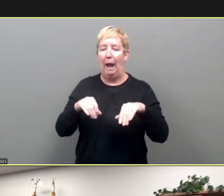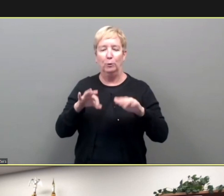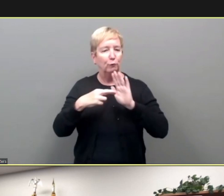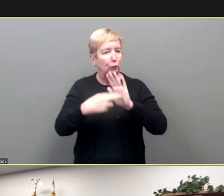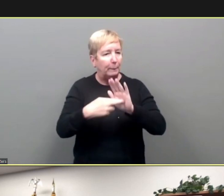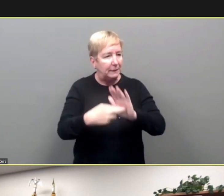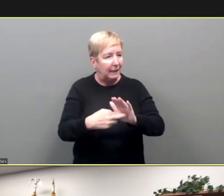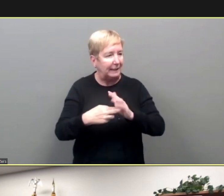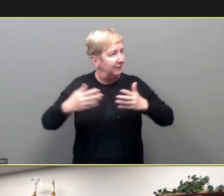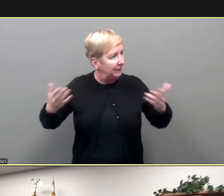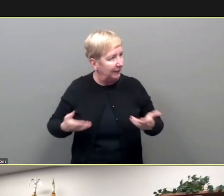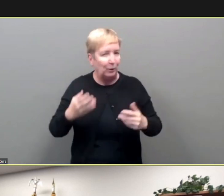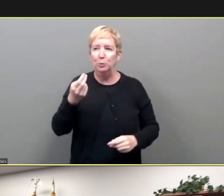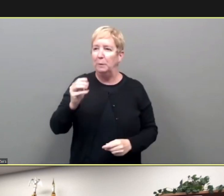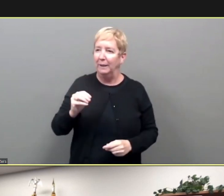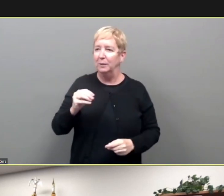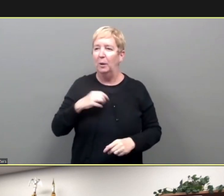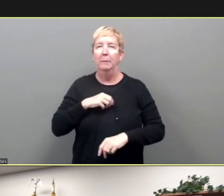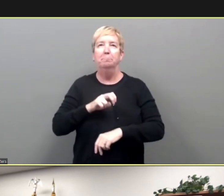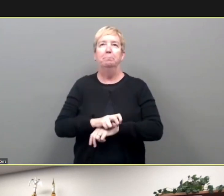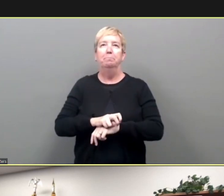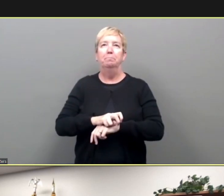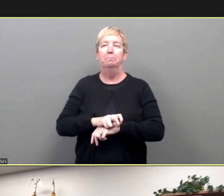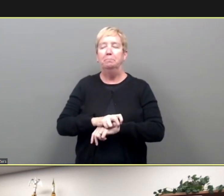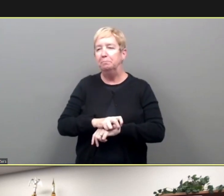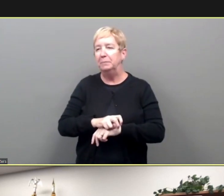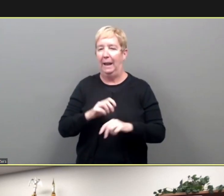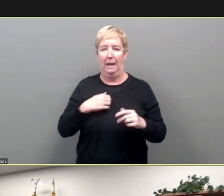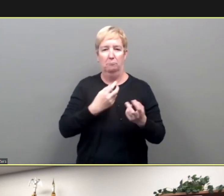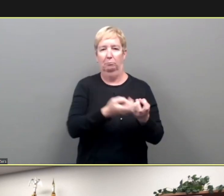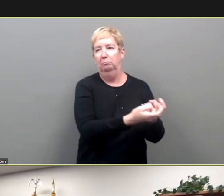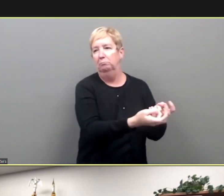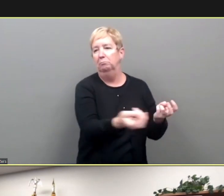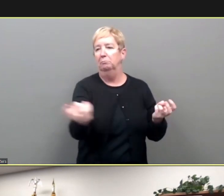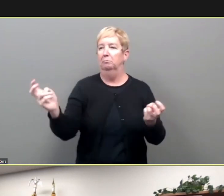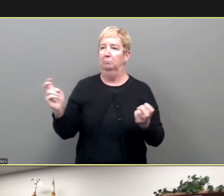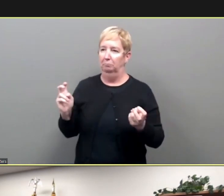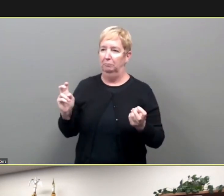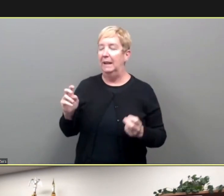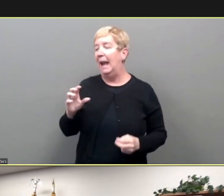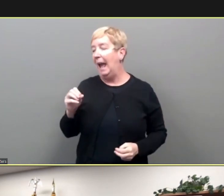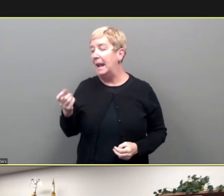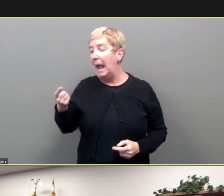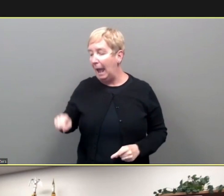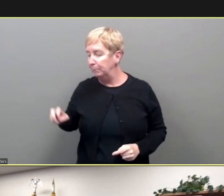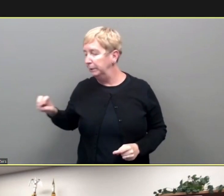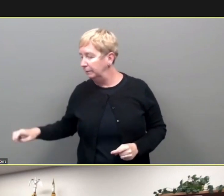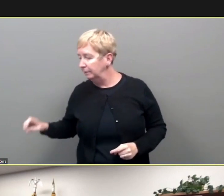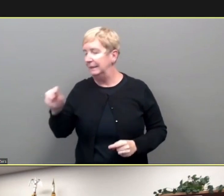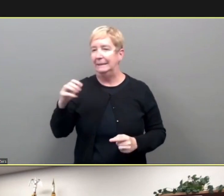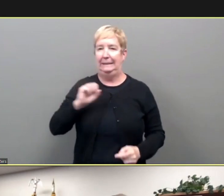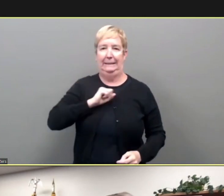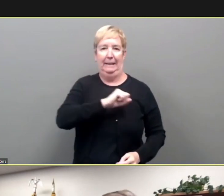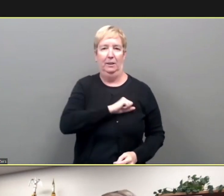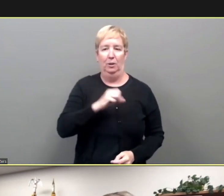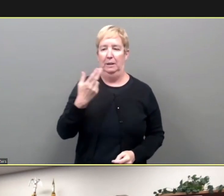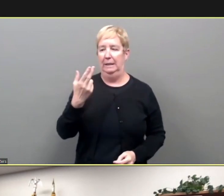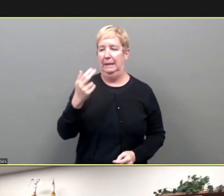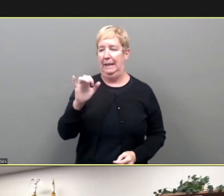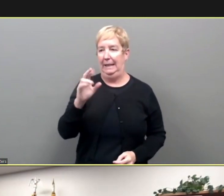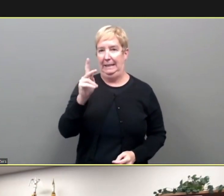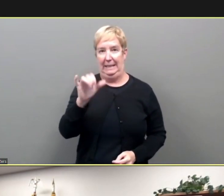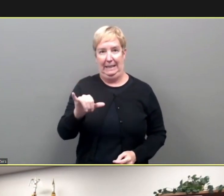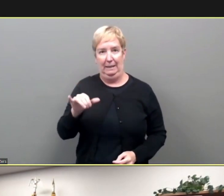in New Mexico of a combined group of people, and Senator Martin Hickey was there. And while he was